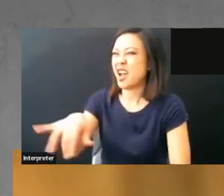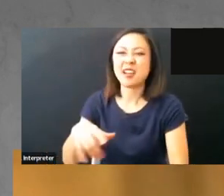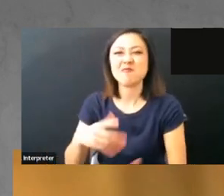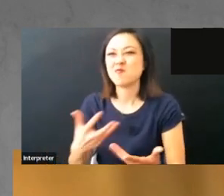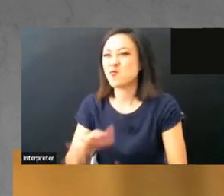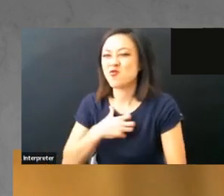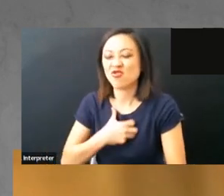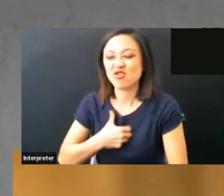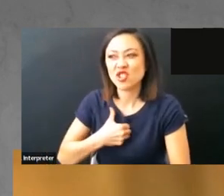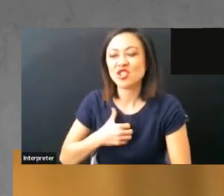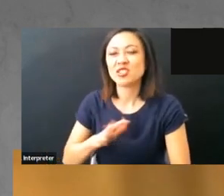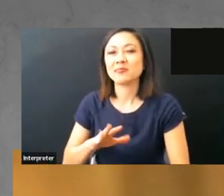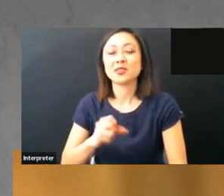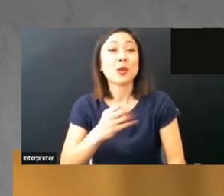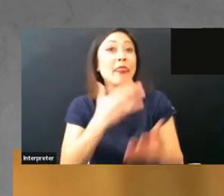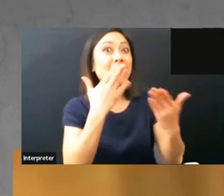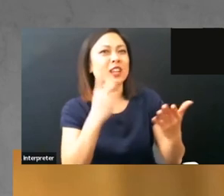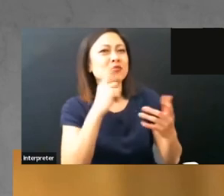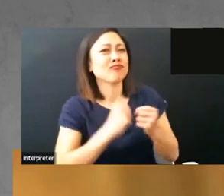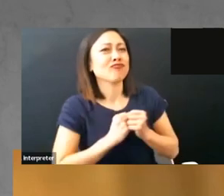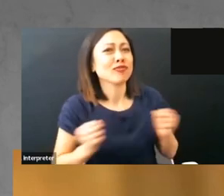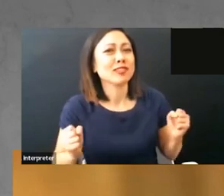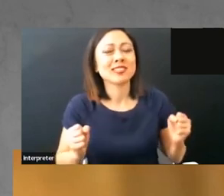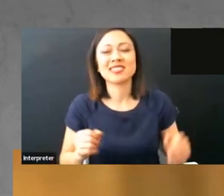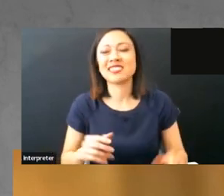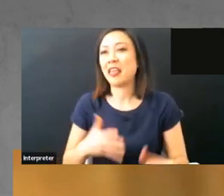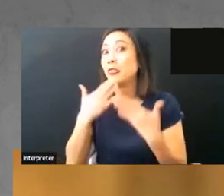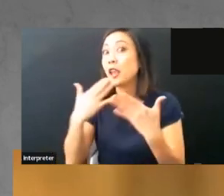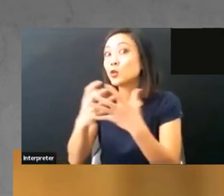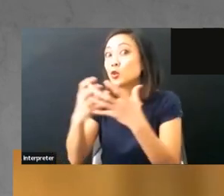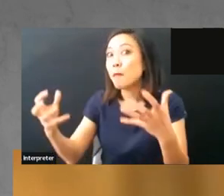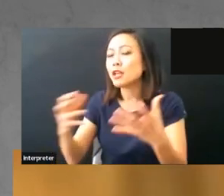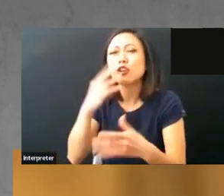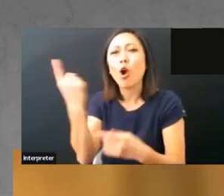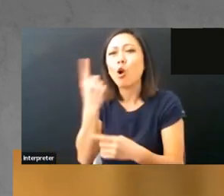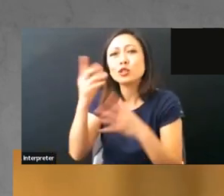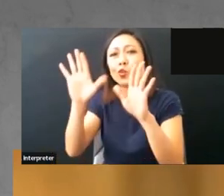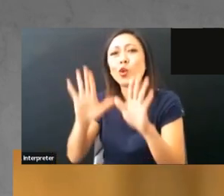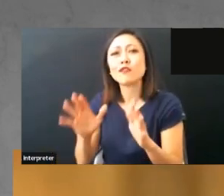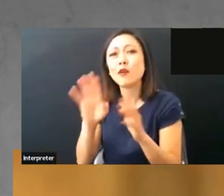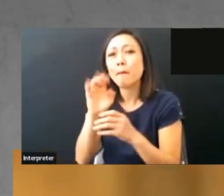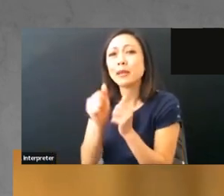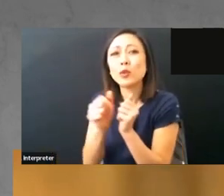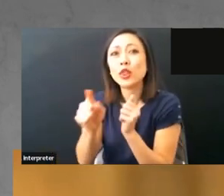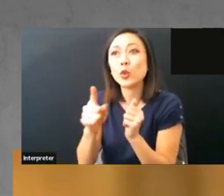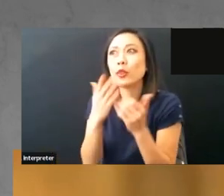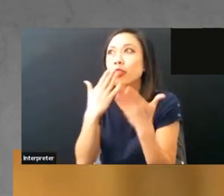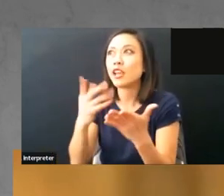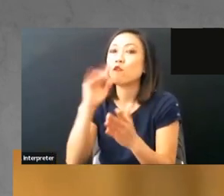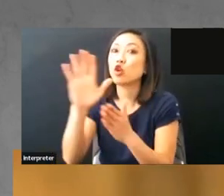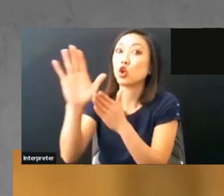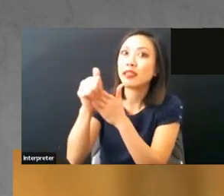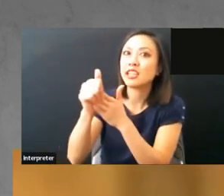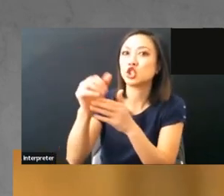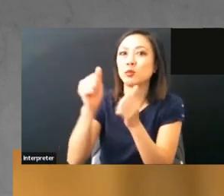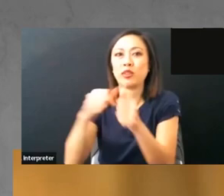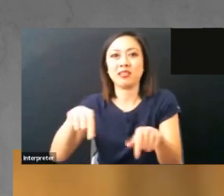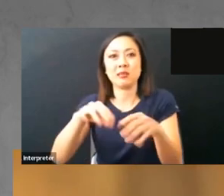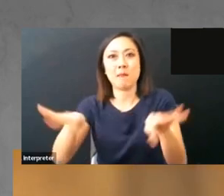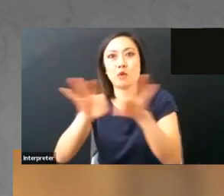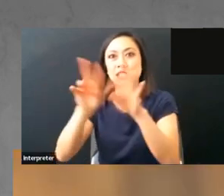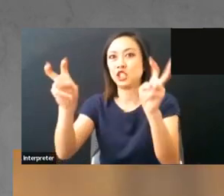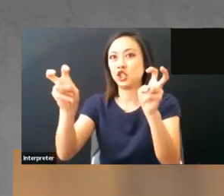and so good. Thank you so much. It's always wonderful to be with you. And thanks for your leadership on this important issue. Thank you so much. Thank you.